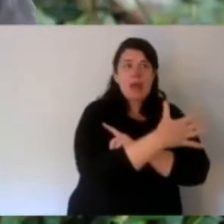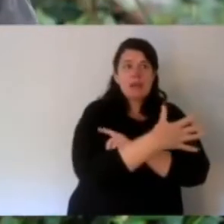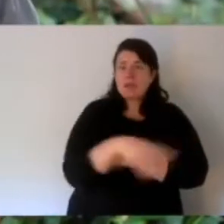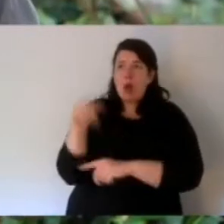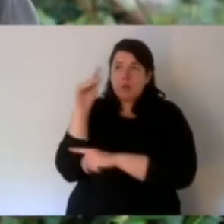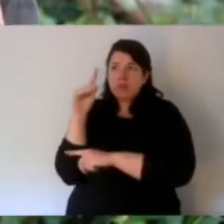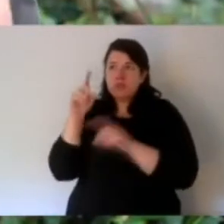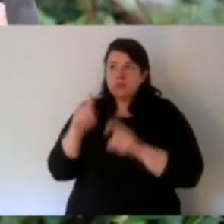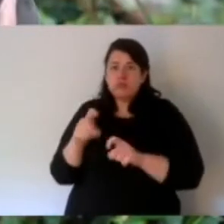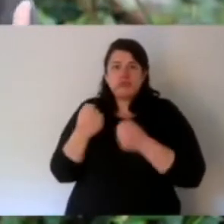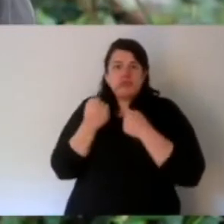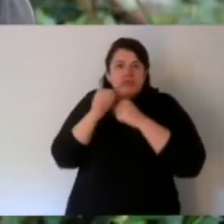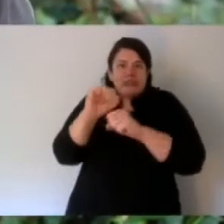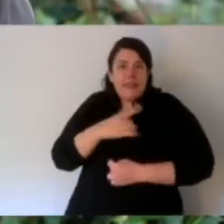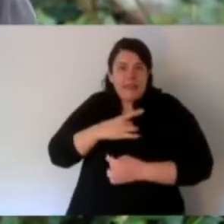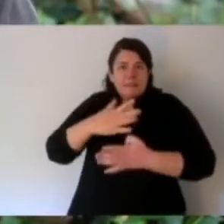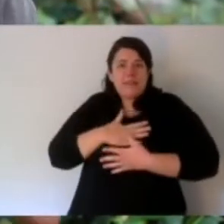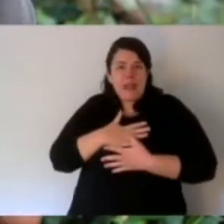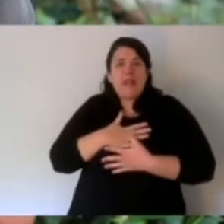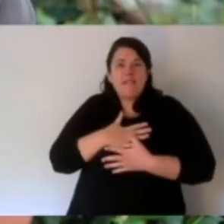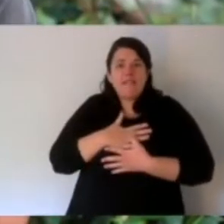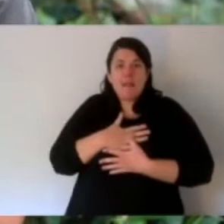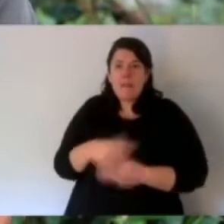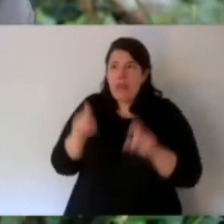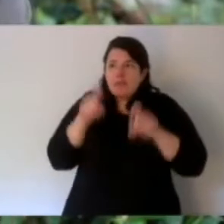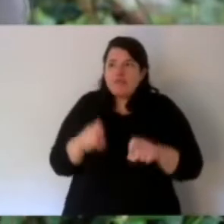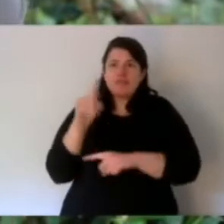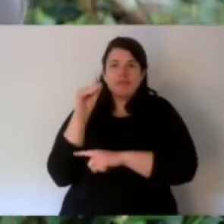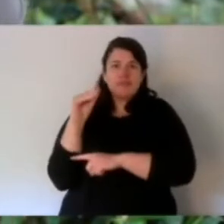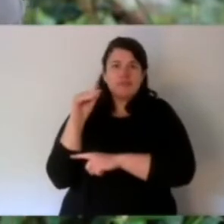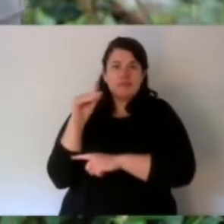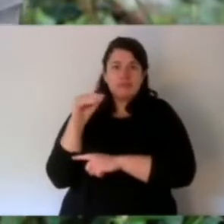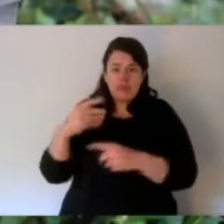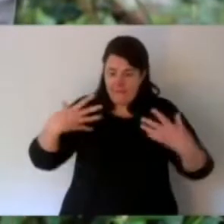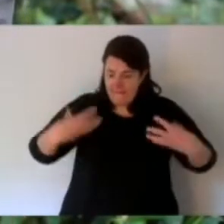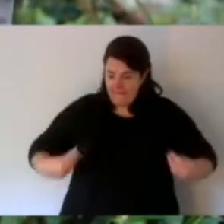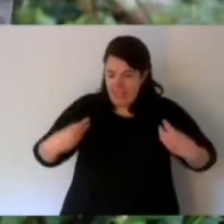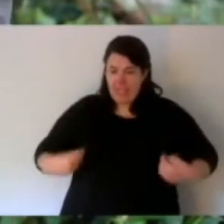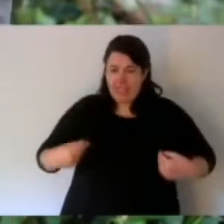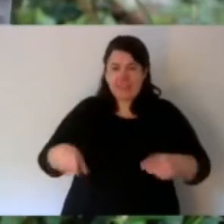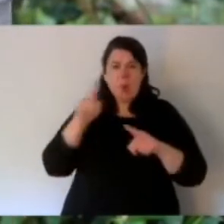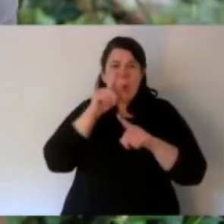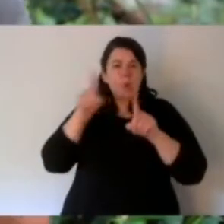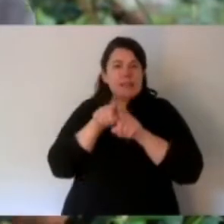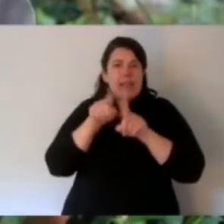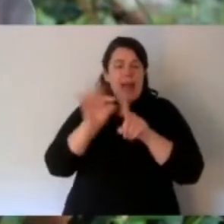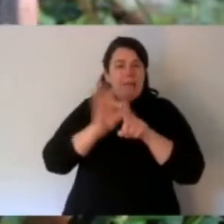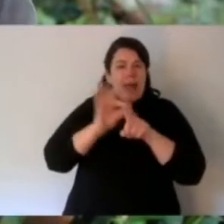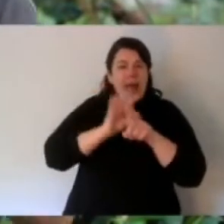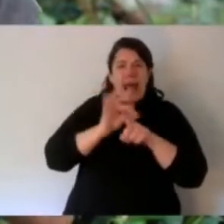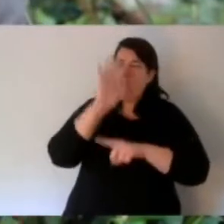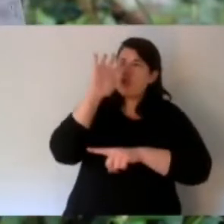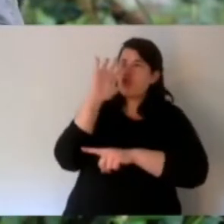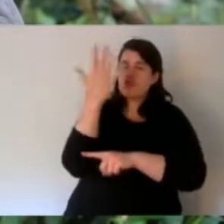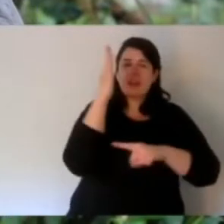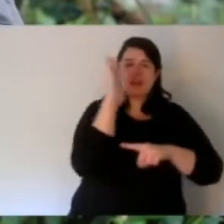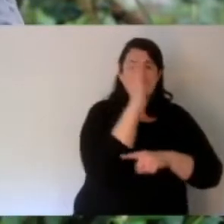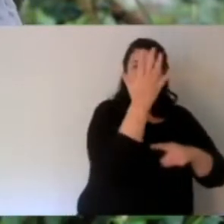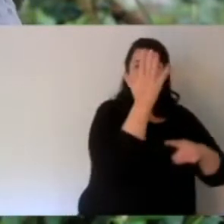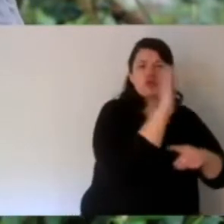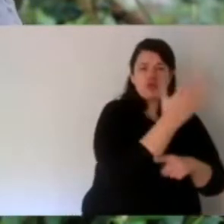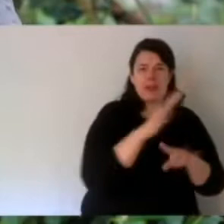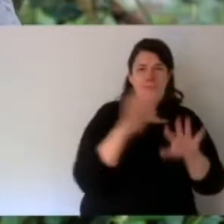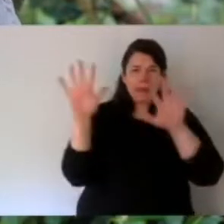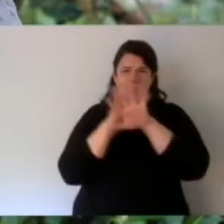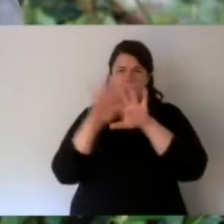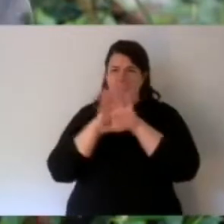can't spot them. I can't spot them. They're really hard to see when they're in a tree like this because their feathers are like bark and different